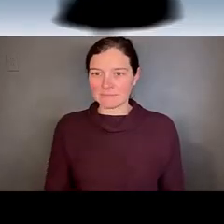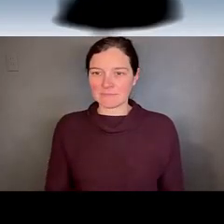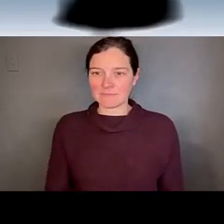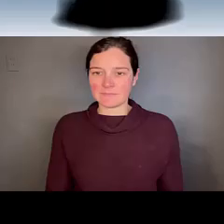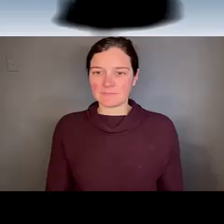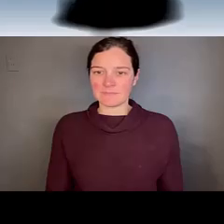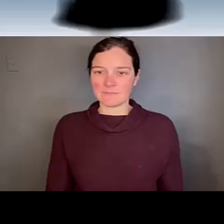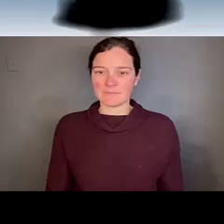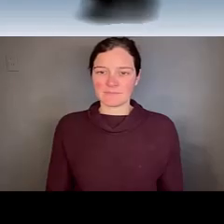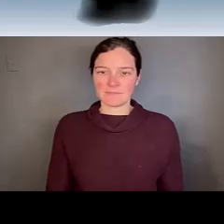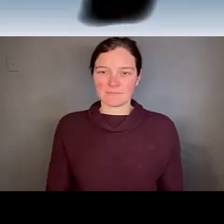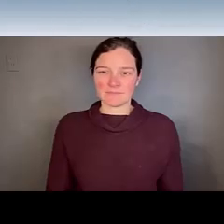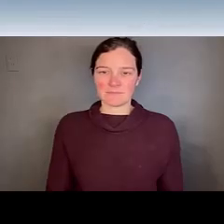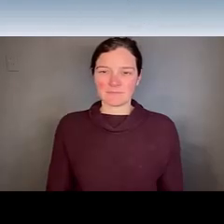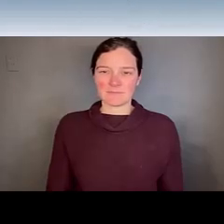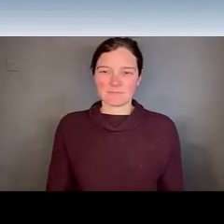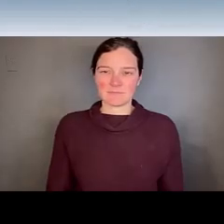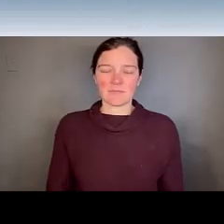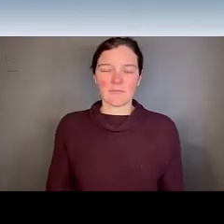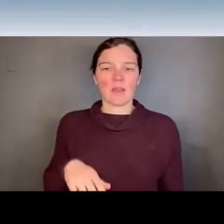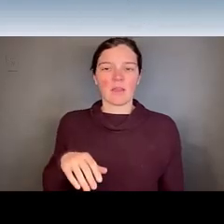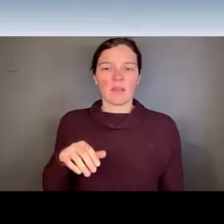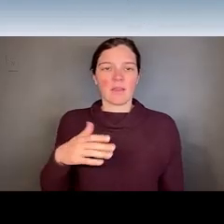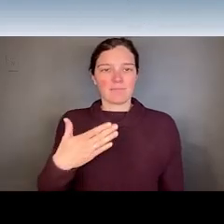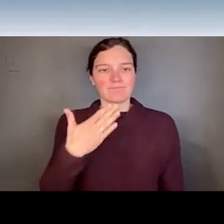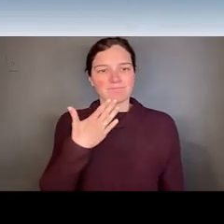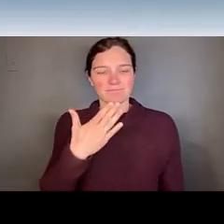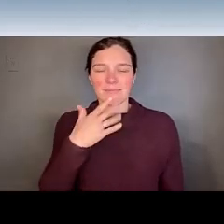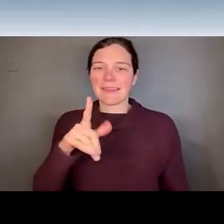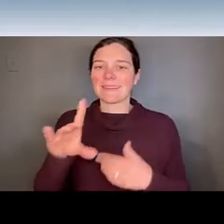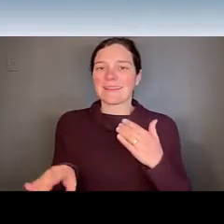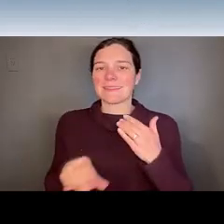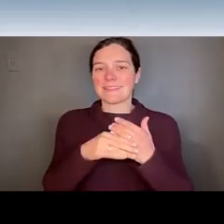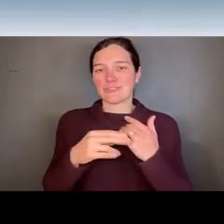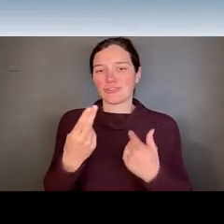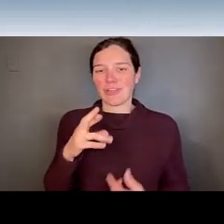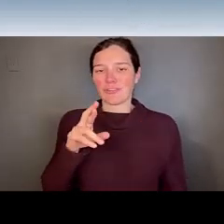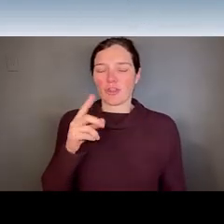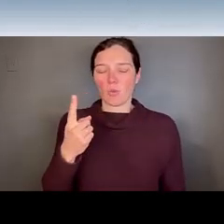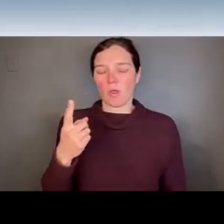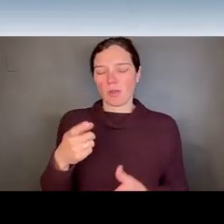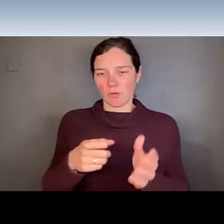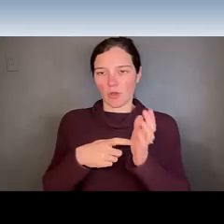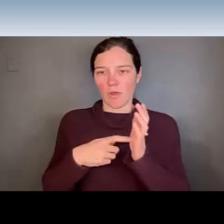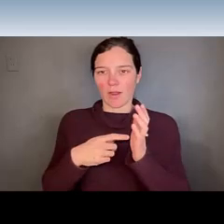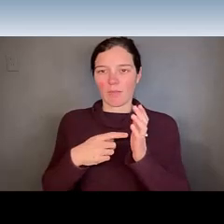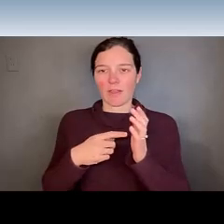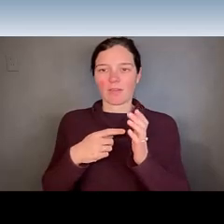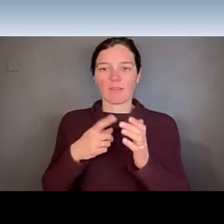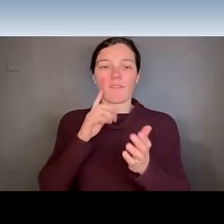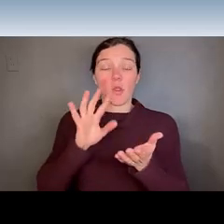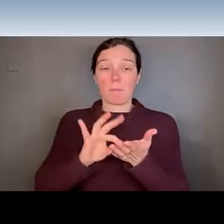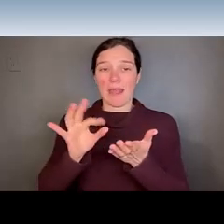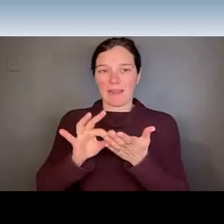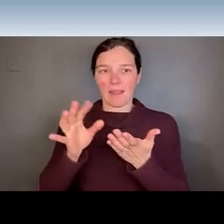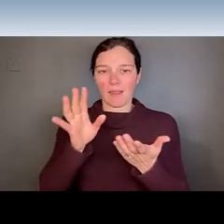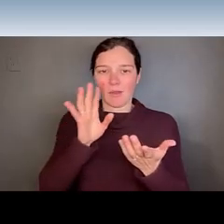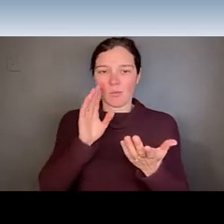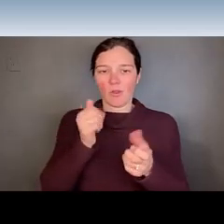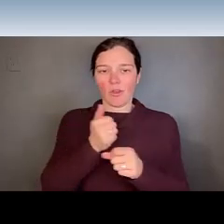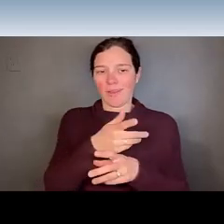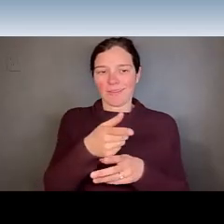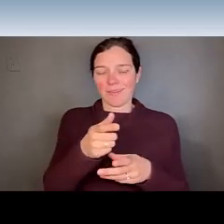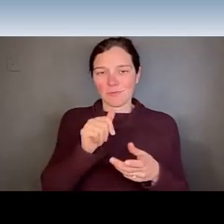again, Kim. These additional HR 1 requirements on Medicaid members, like Kim mentioned before, is going to drive people off